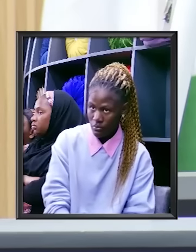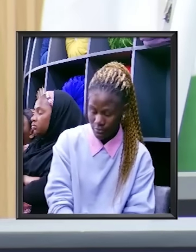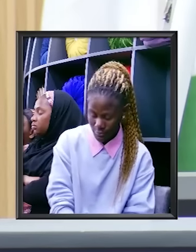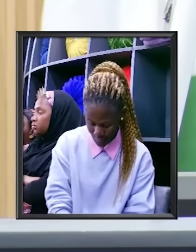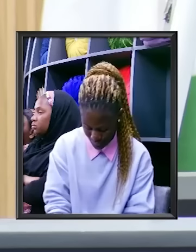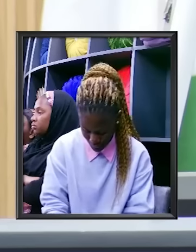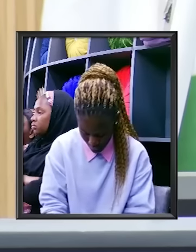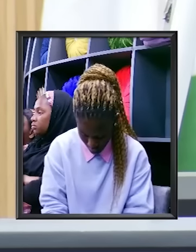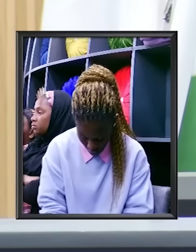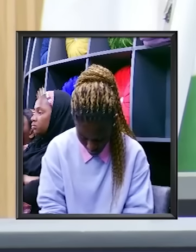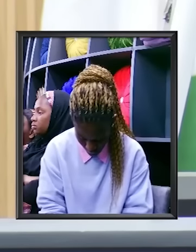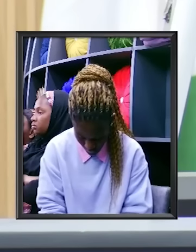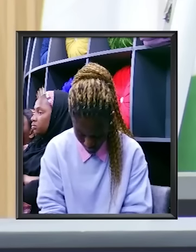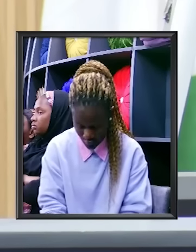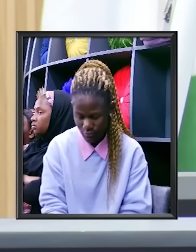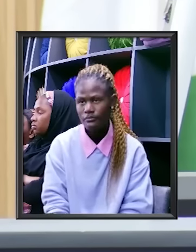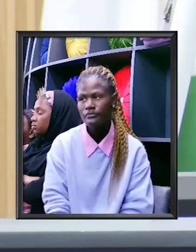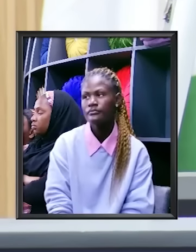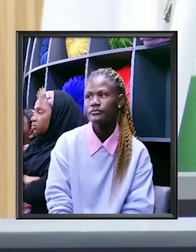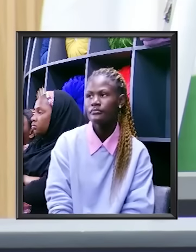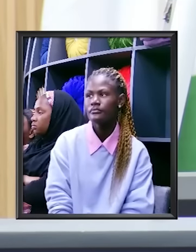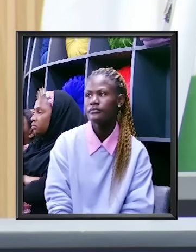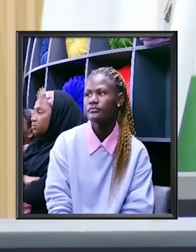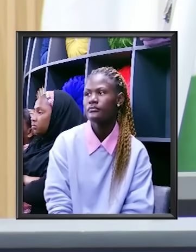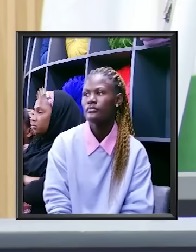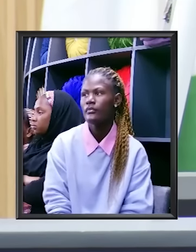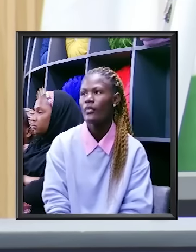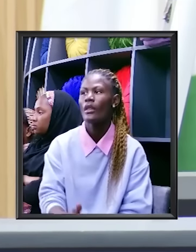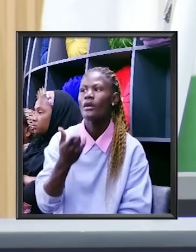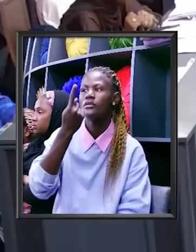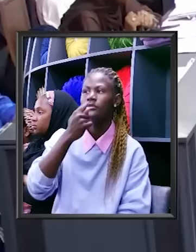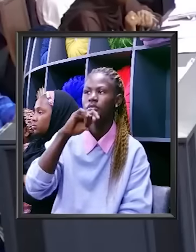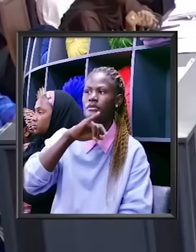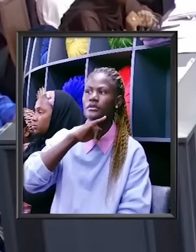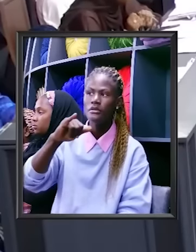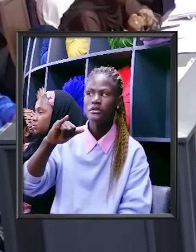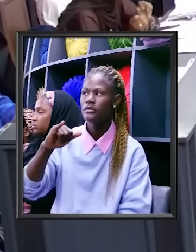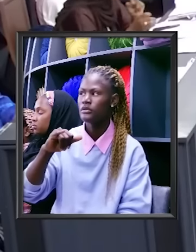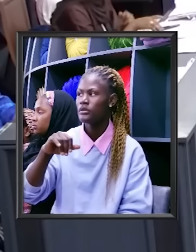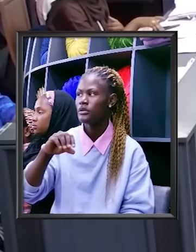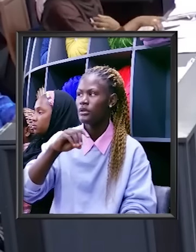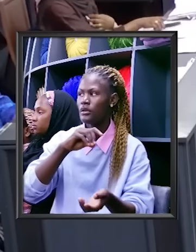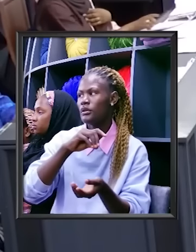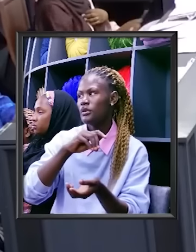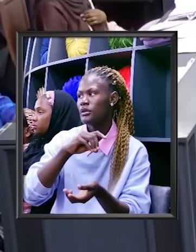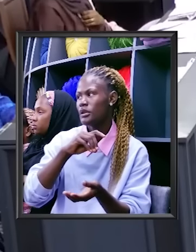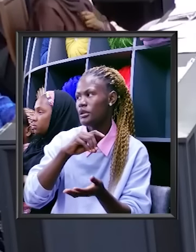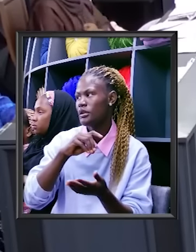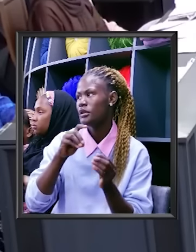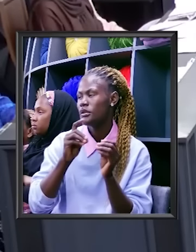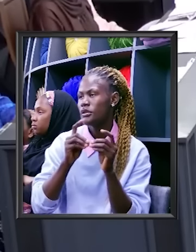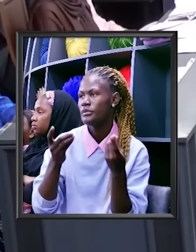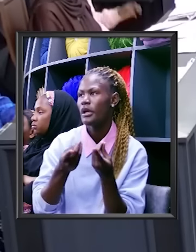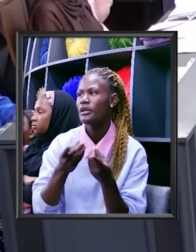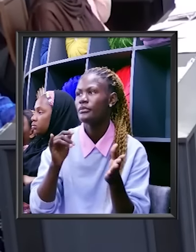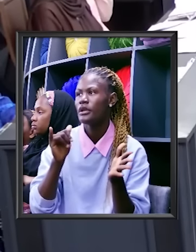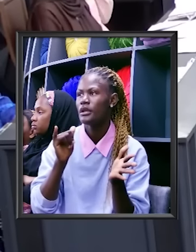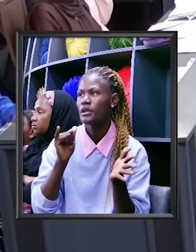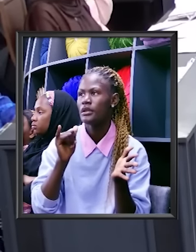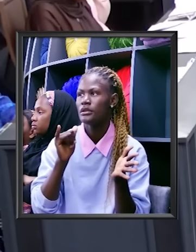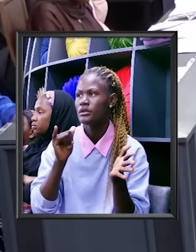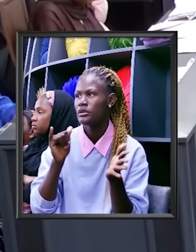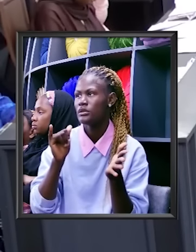Yes, Madam Savikon. Yes, so there's a department called Consumer Protection, CBN. I think